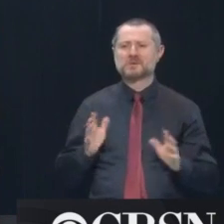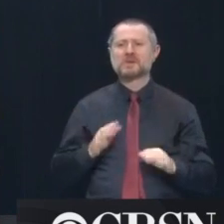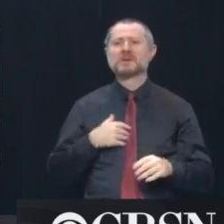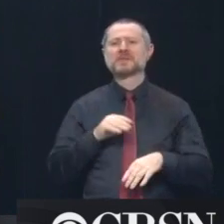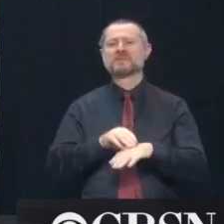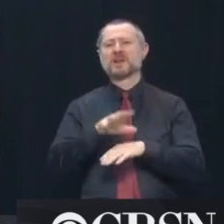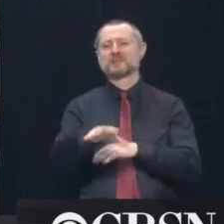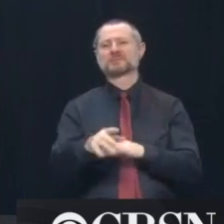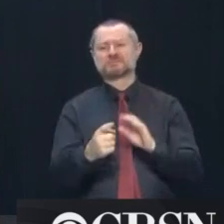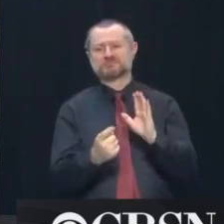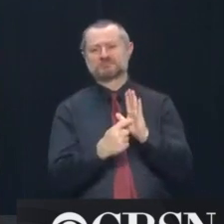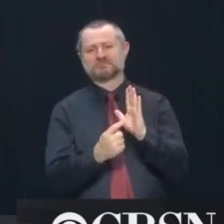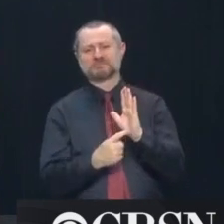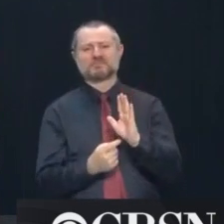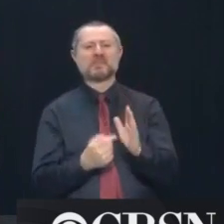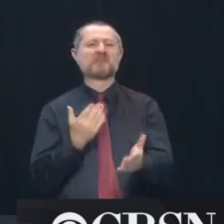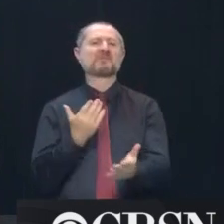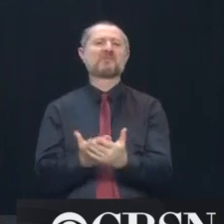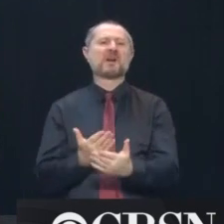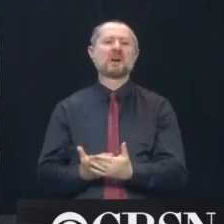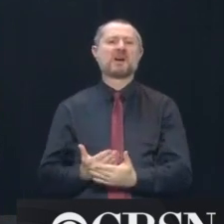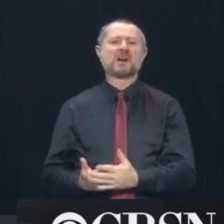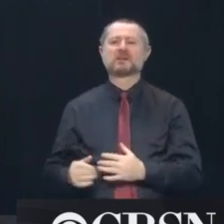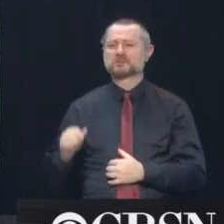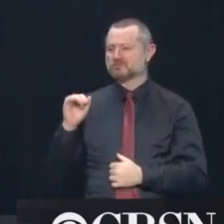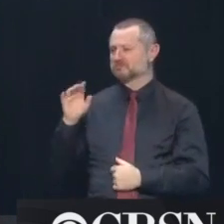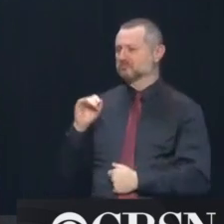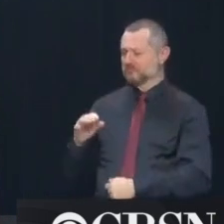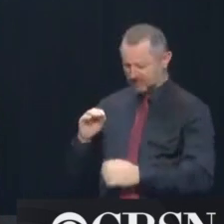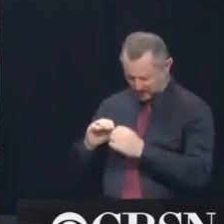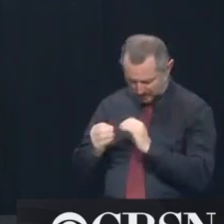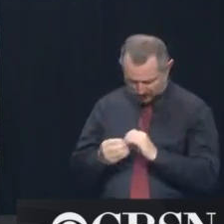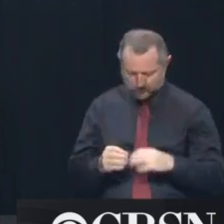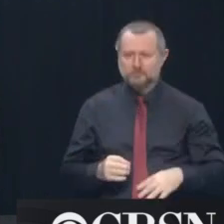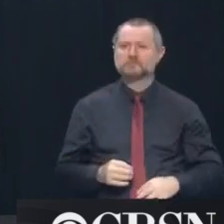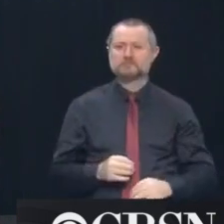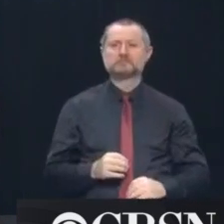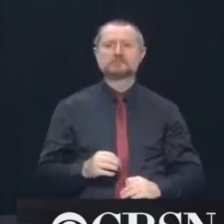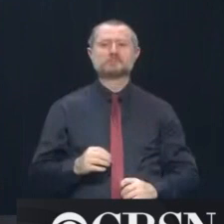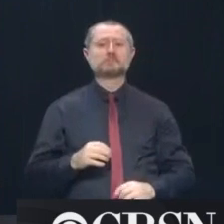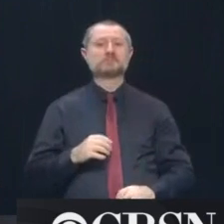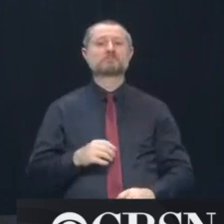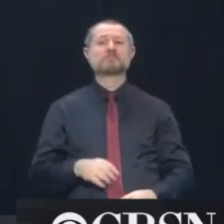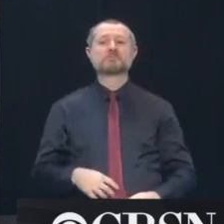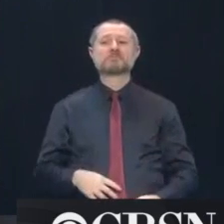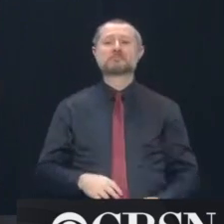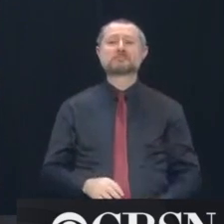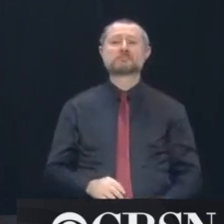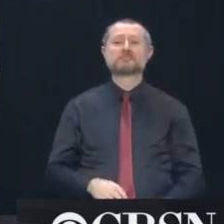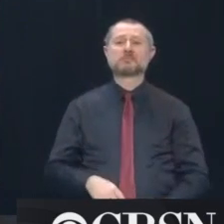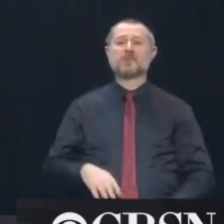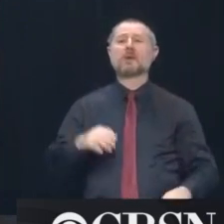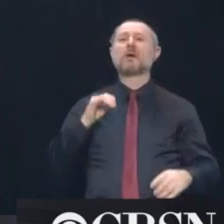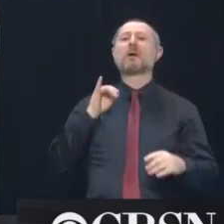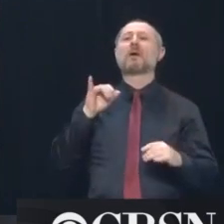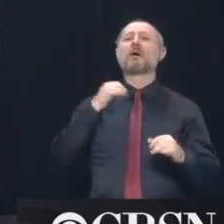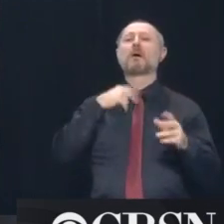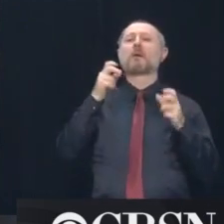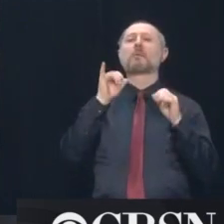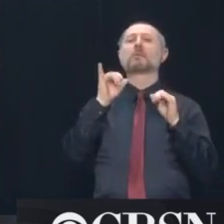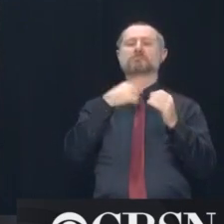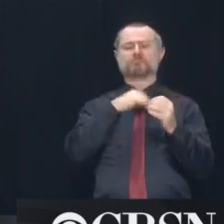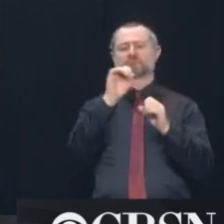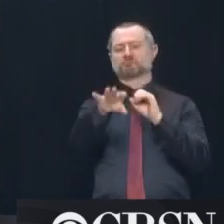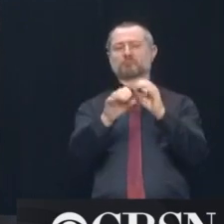and the facts and showing them the numbers. So they say, I do this not because I'm